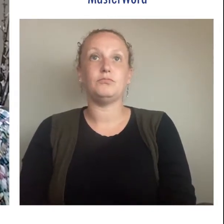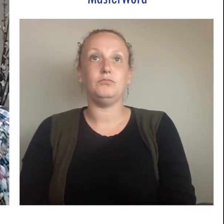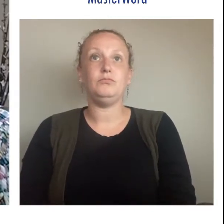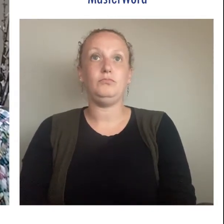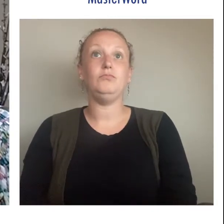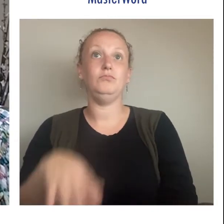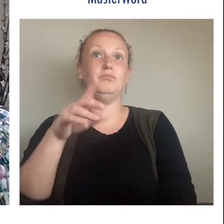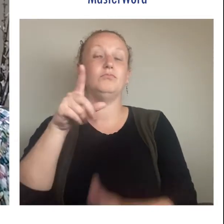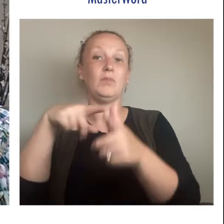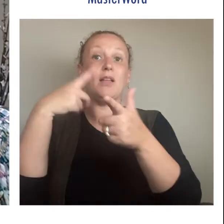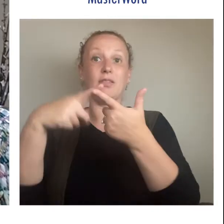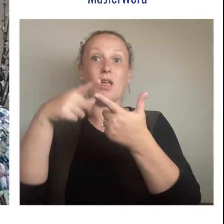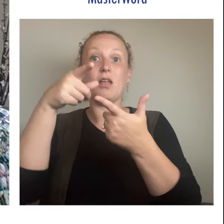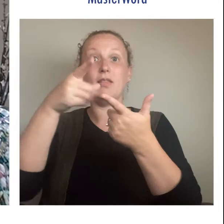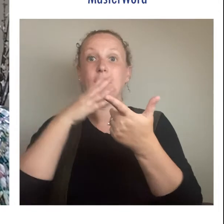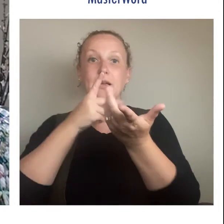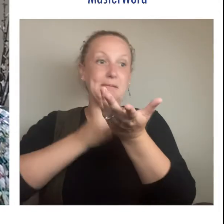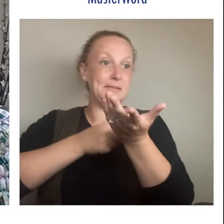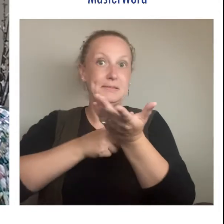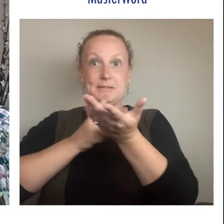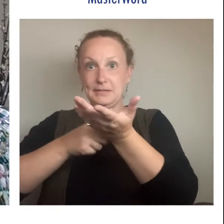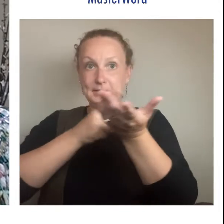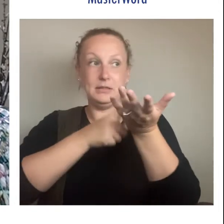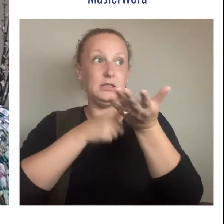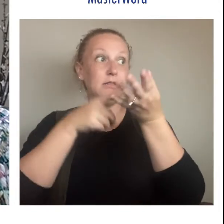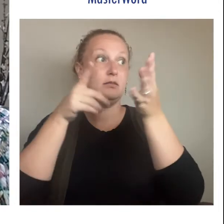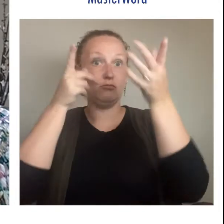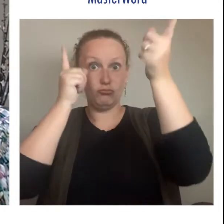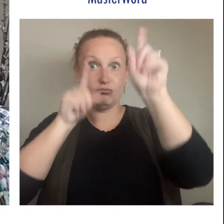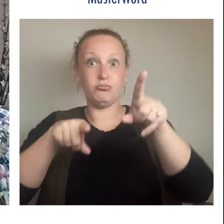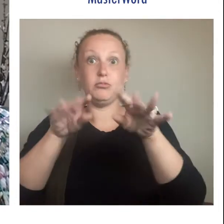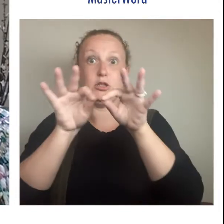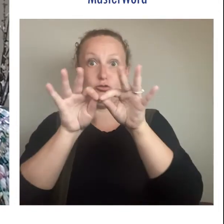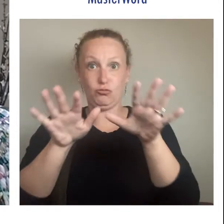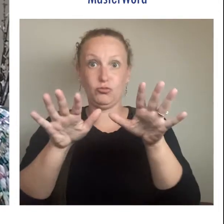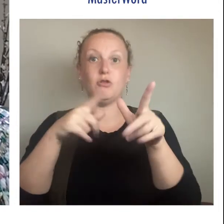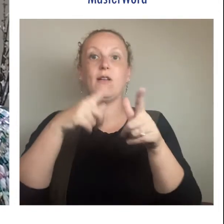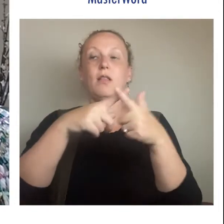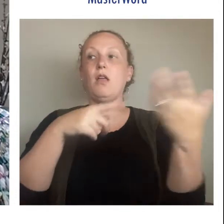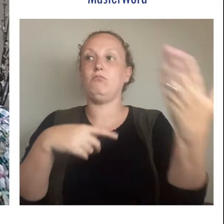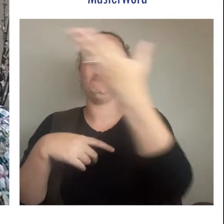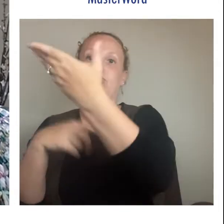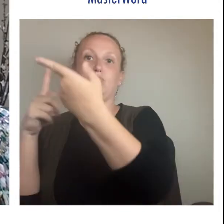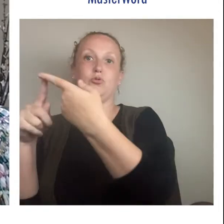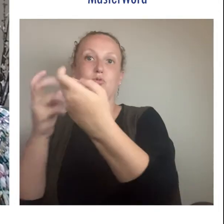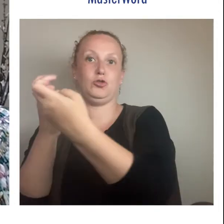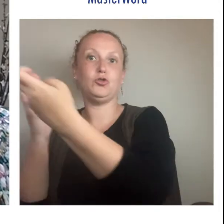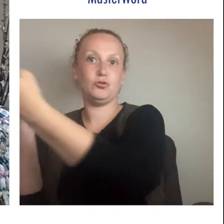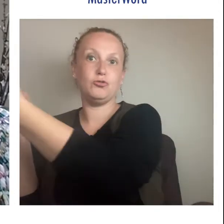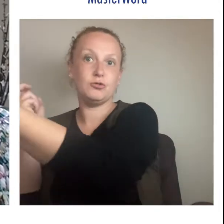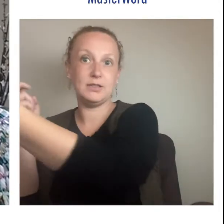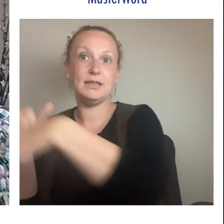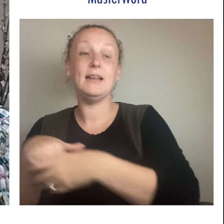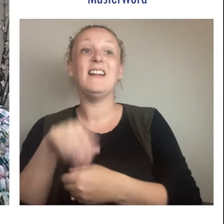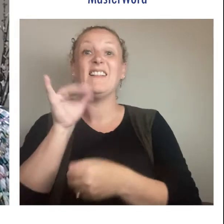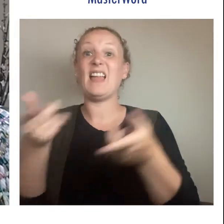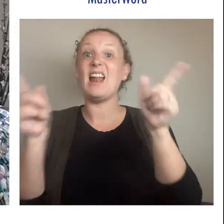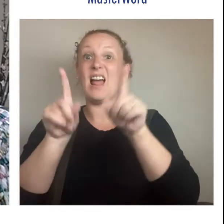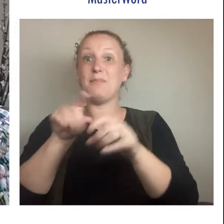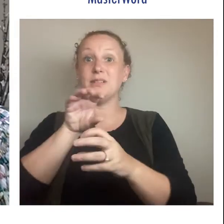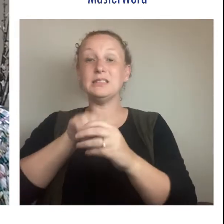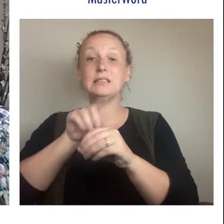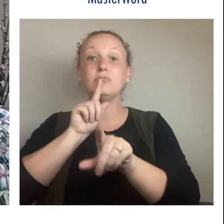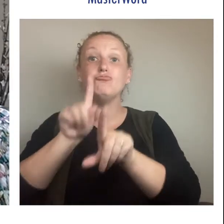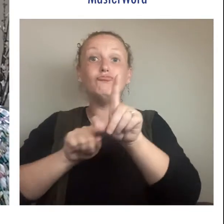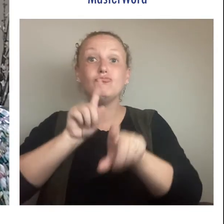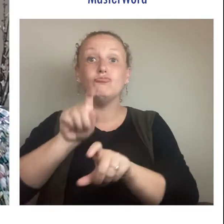then present the final version to the jury. And that's similar to what happens in a deposition, mm-hmm. where each